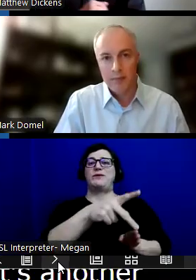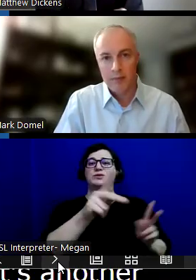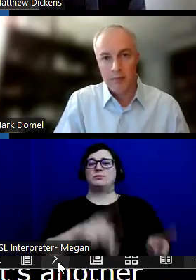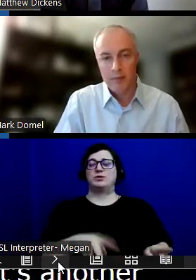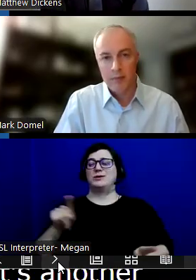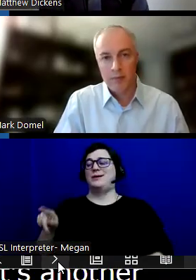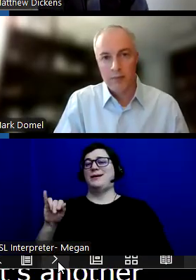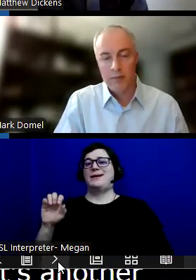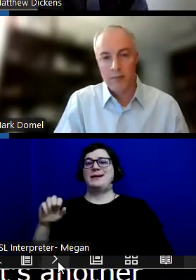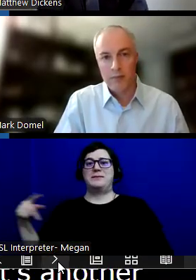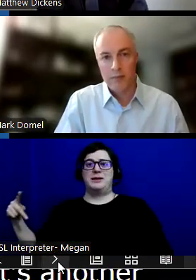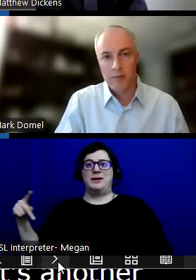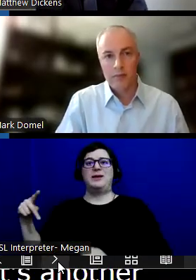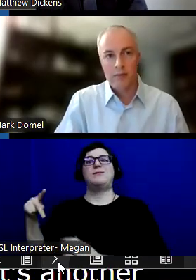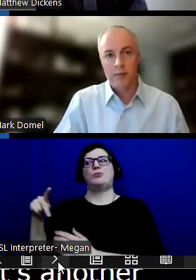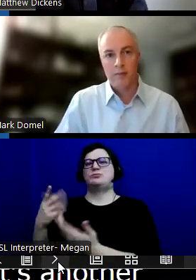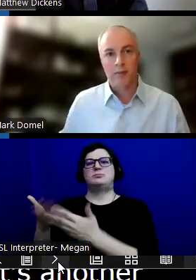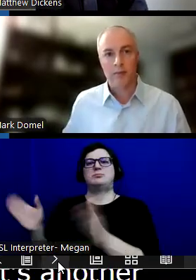by a public school staff?